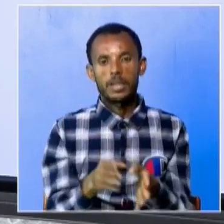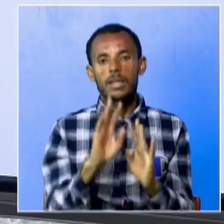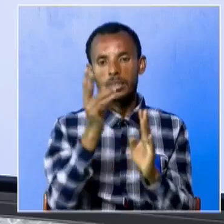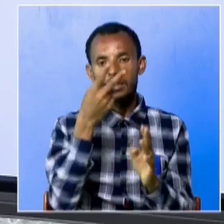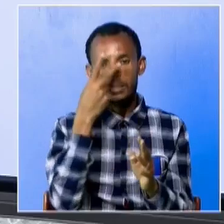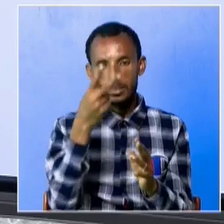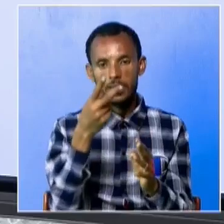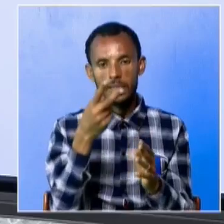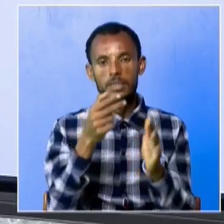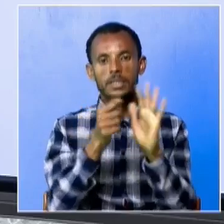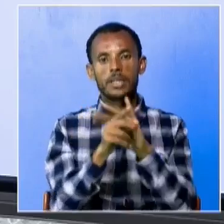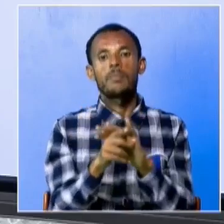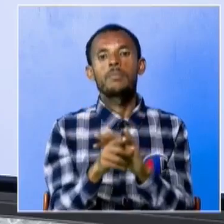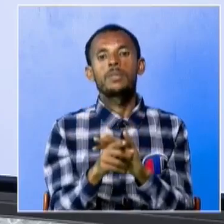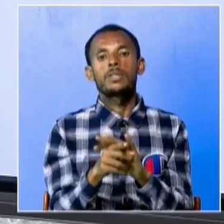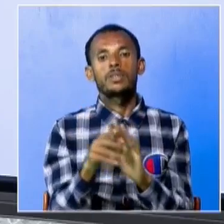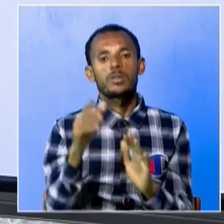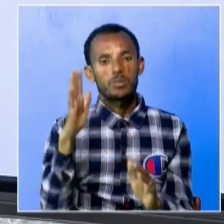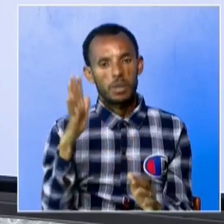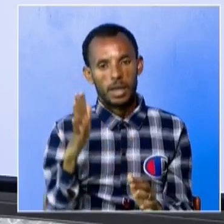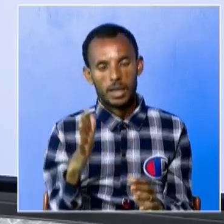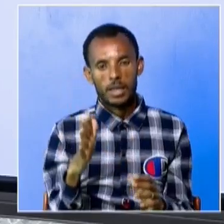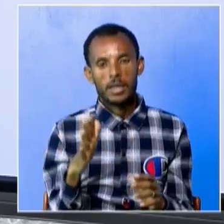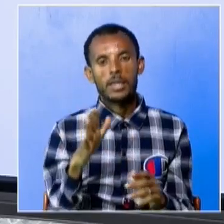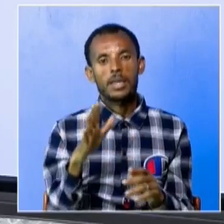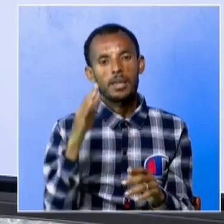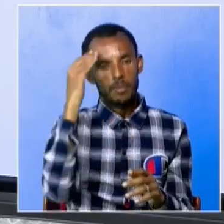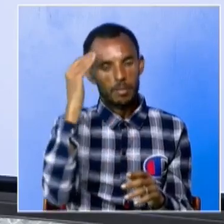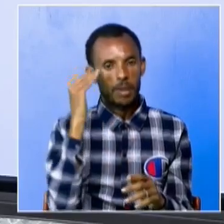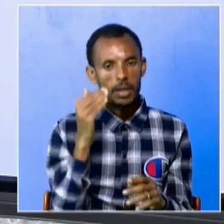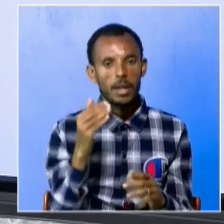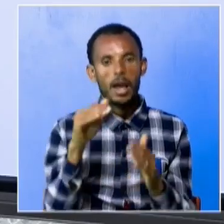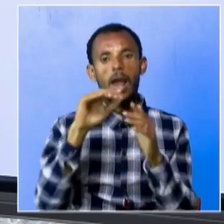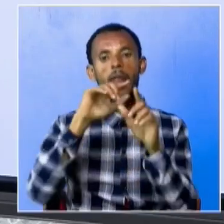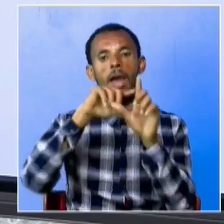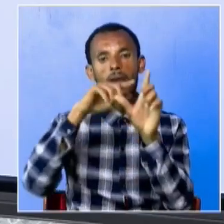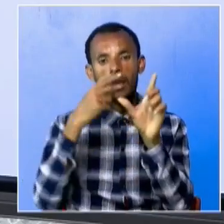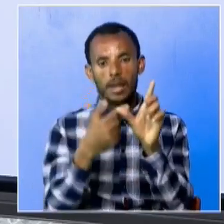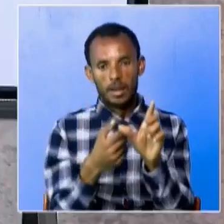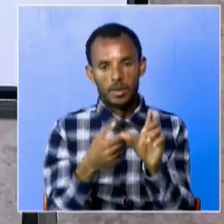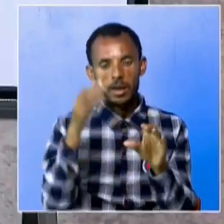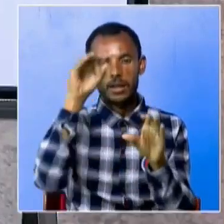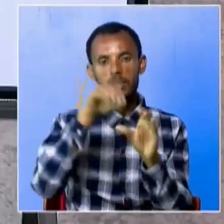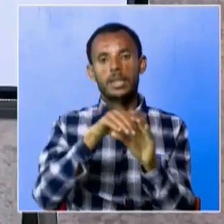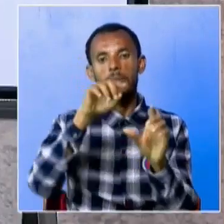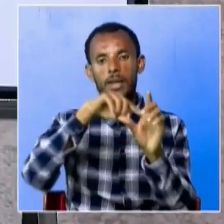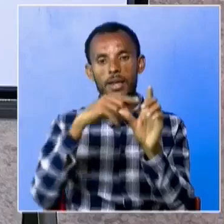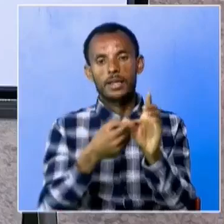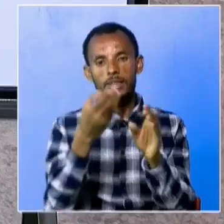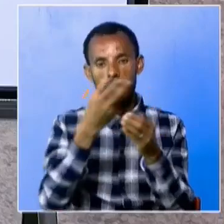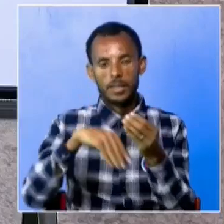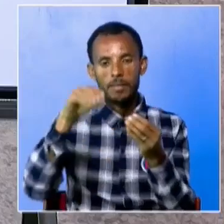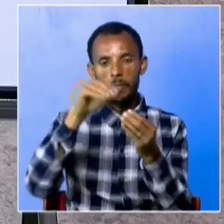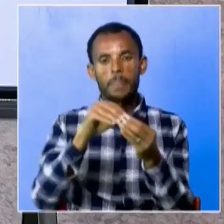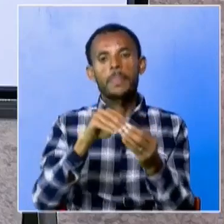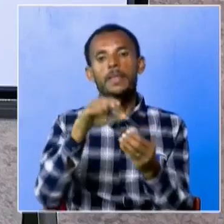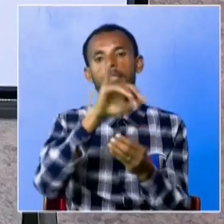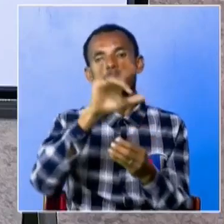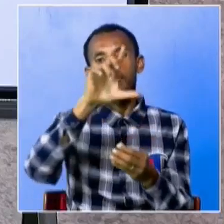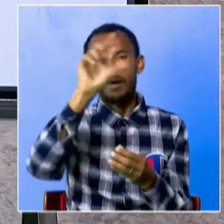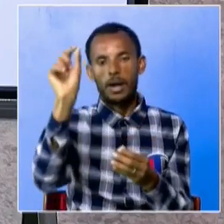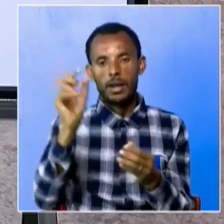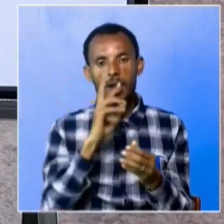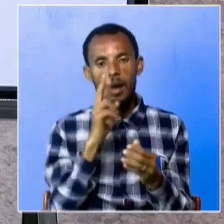examples look like. But keep in your mind that an angle or an inscribed angle subtended by the same arc are